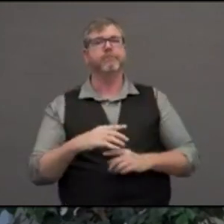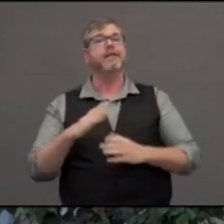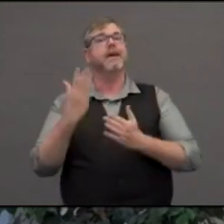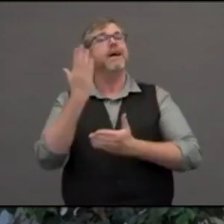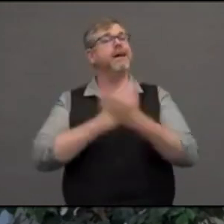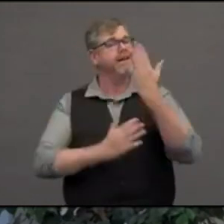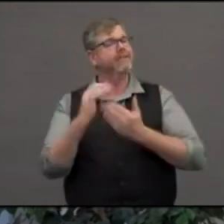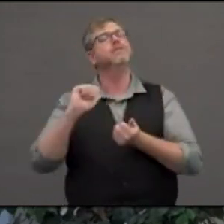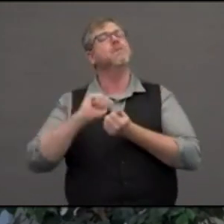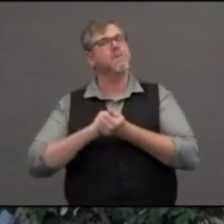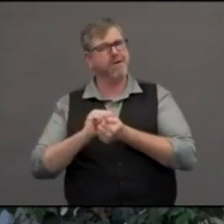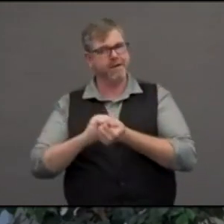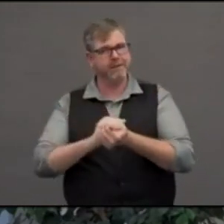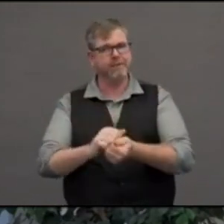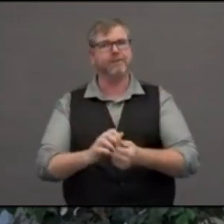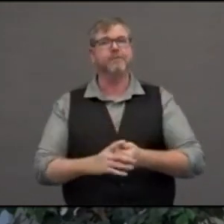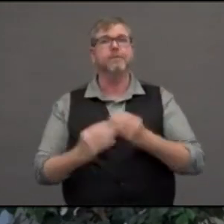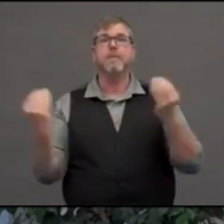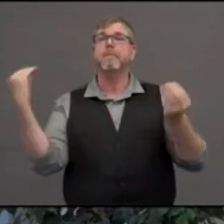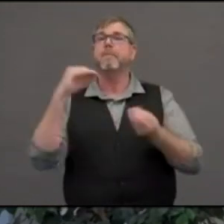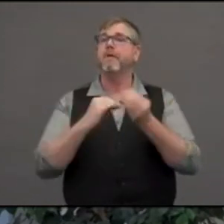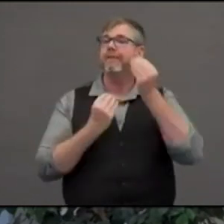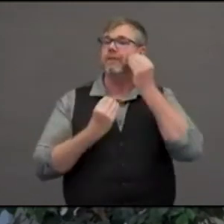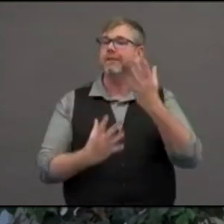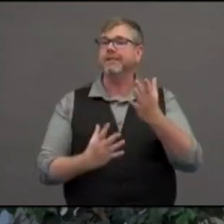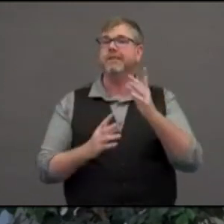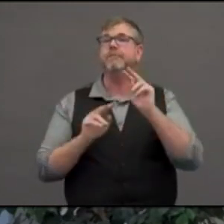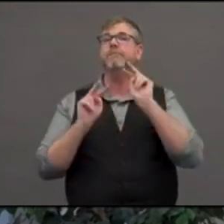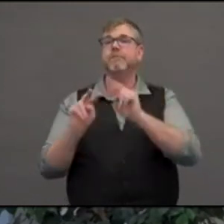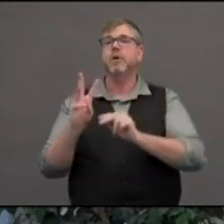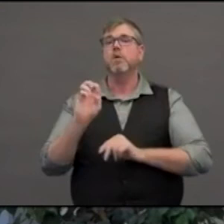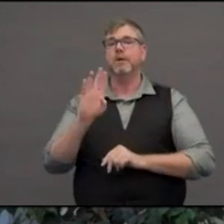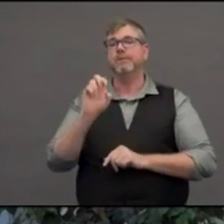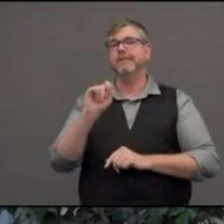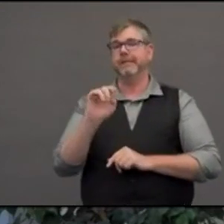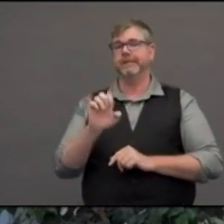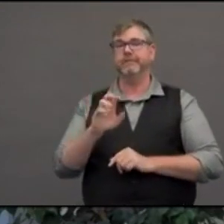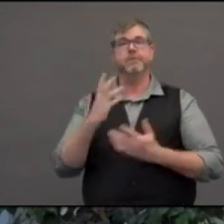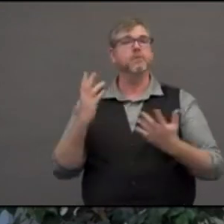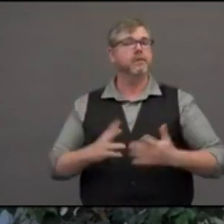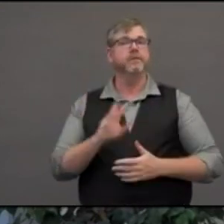other information, please go to our website at